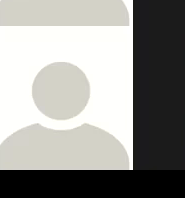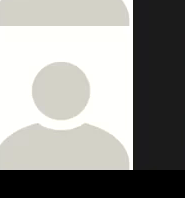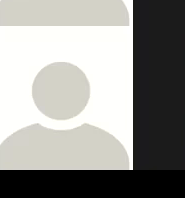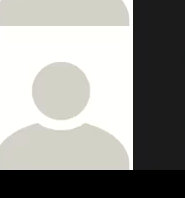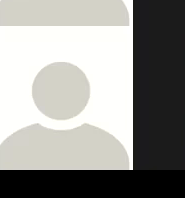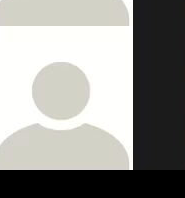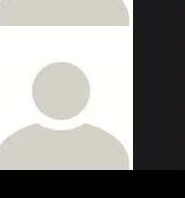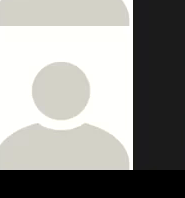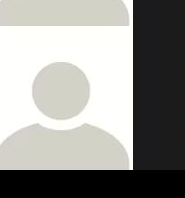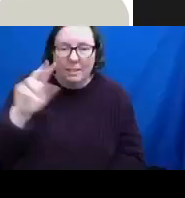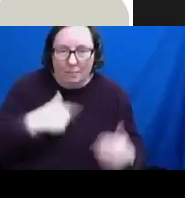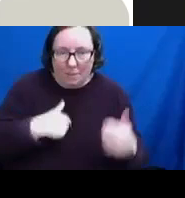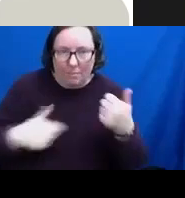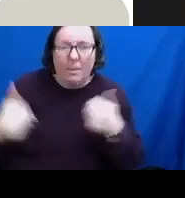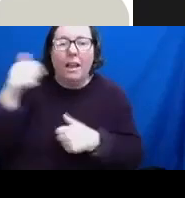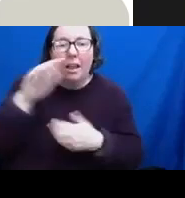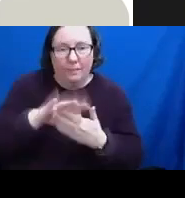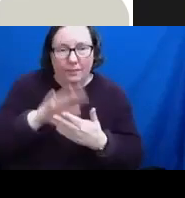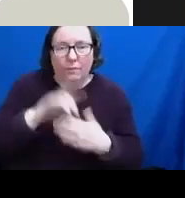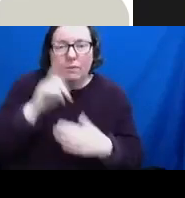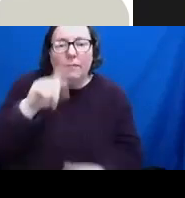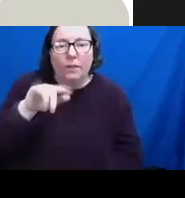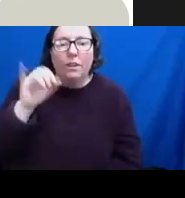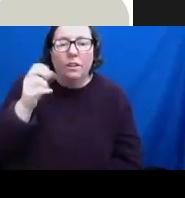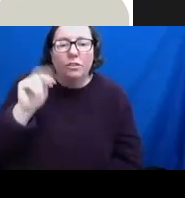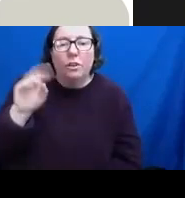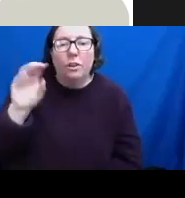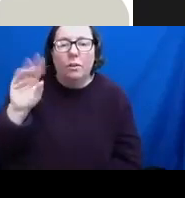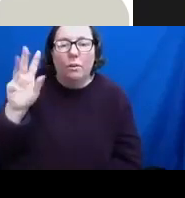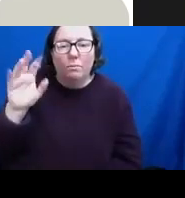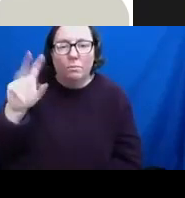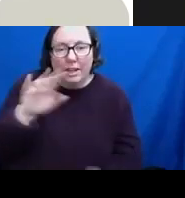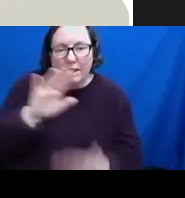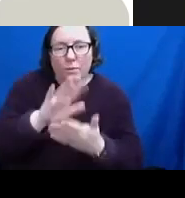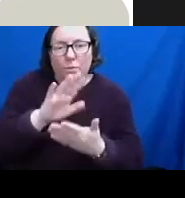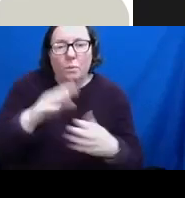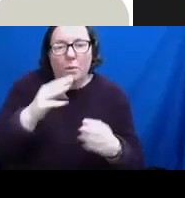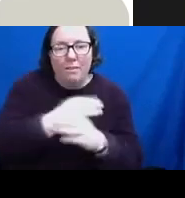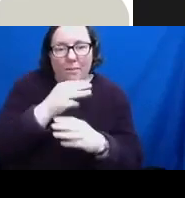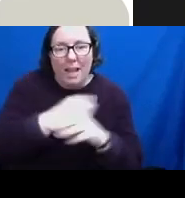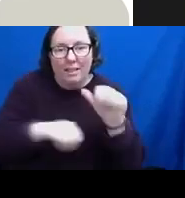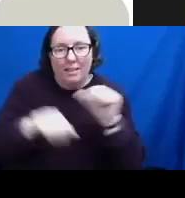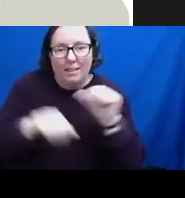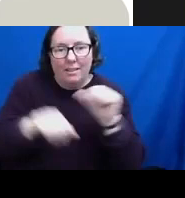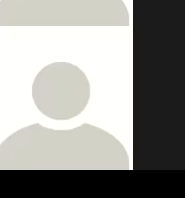John D. O'Brien School of Mathematics and Science. Thank you.